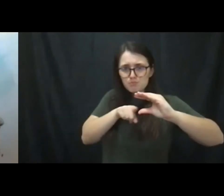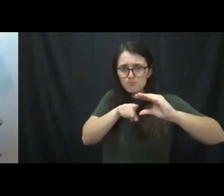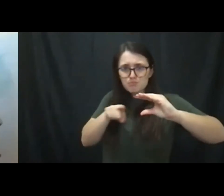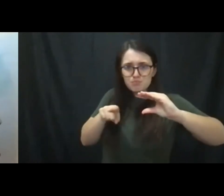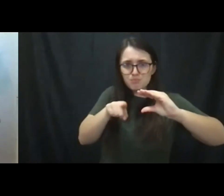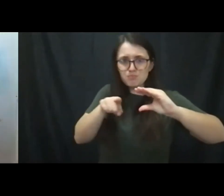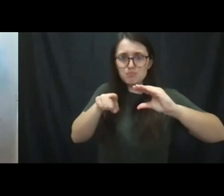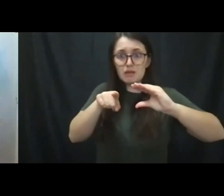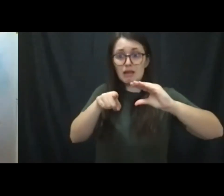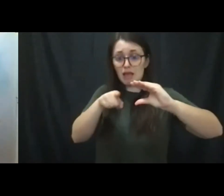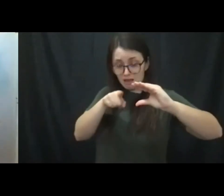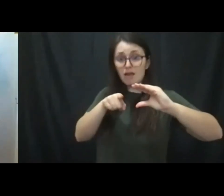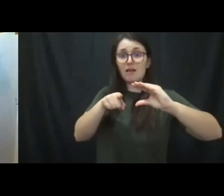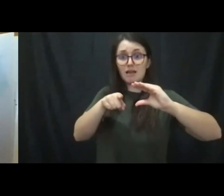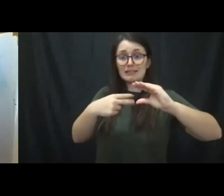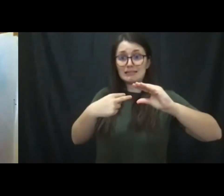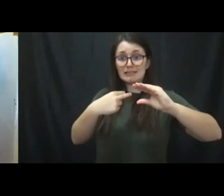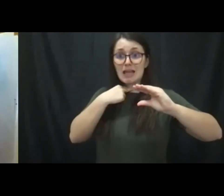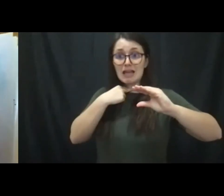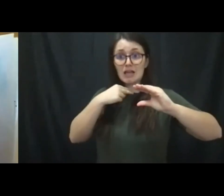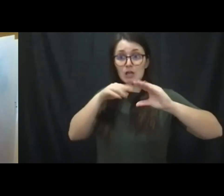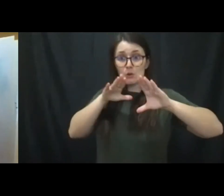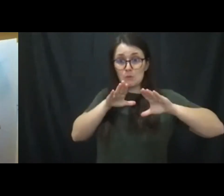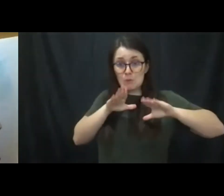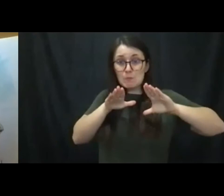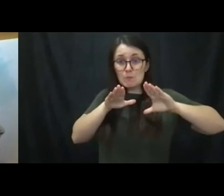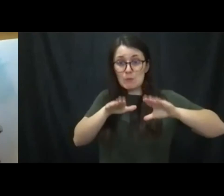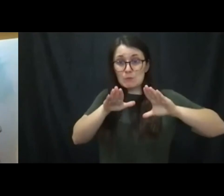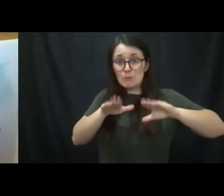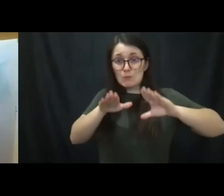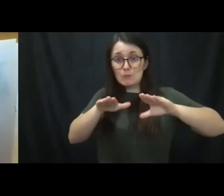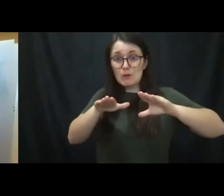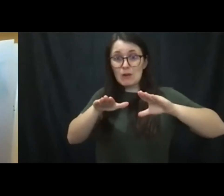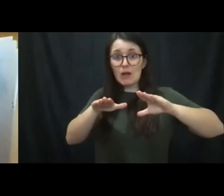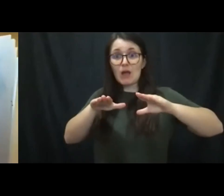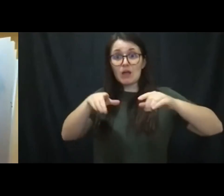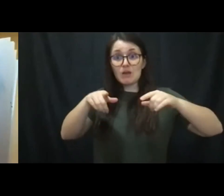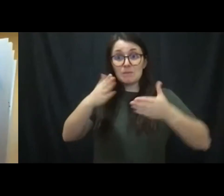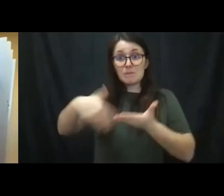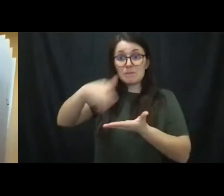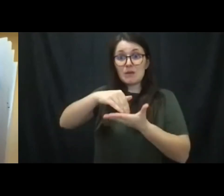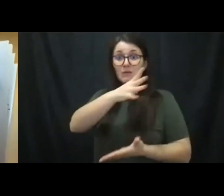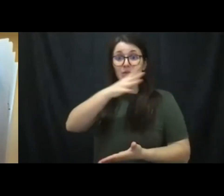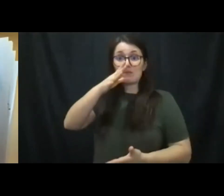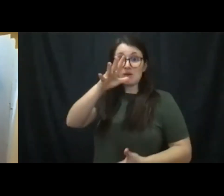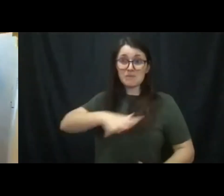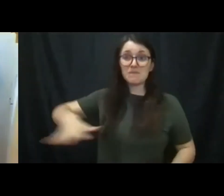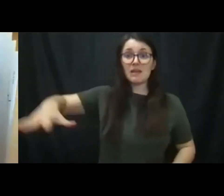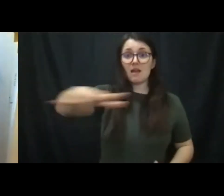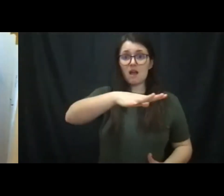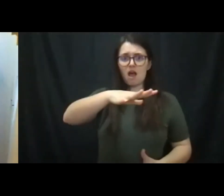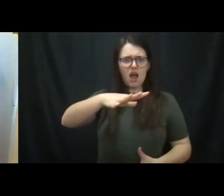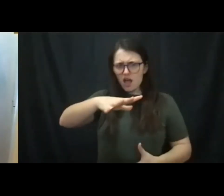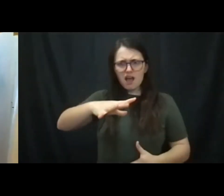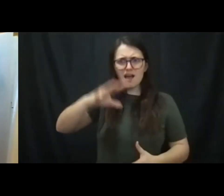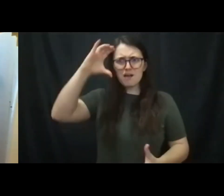a whale stuck in a tiny stream right in the middle of a farm field. It was hard to believe. Something